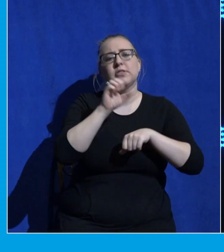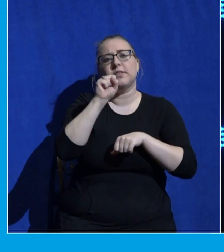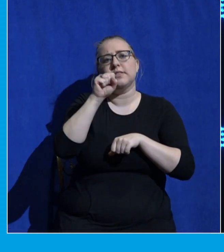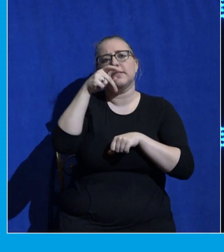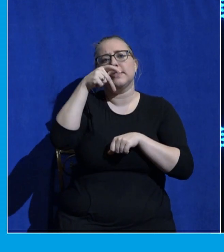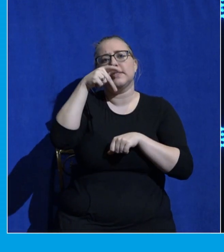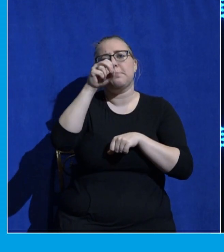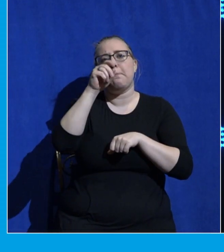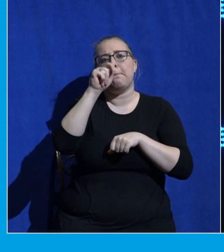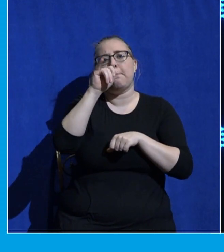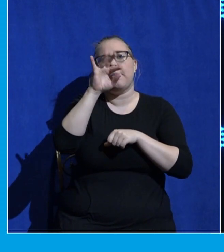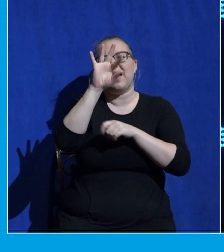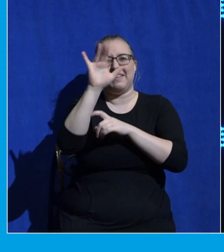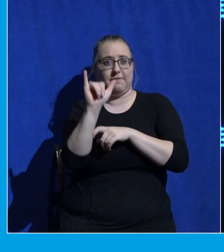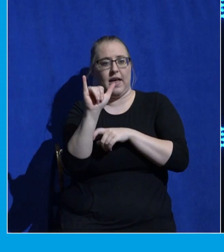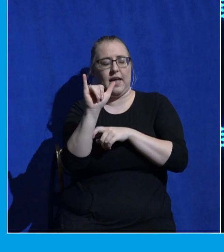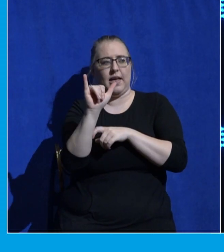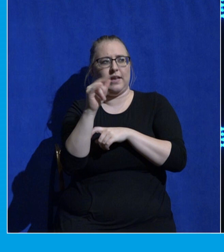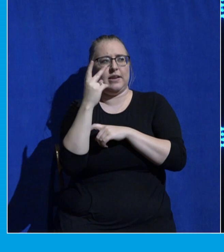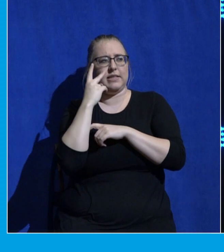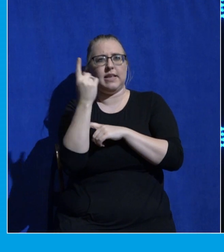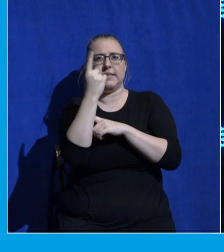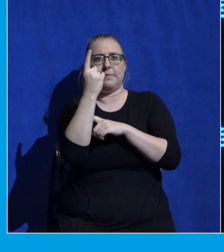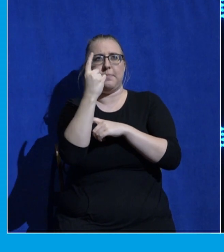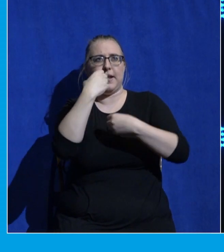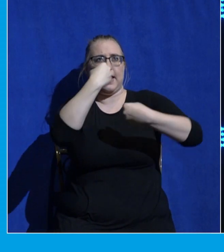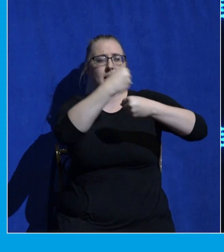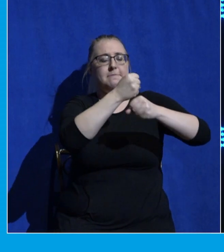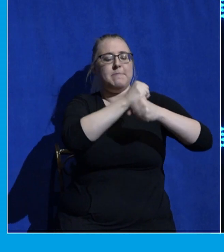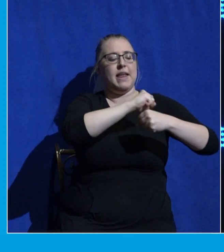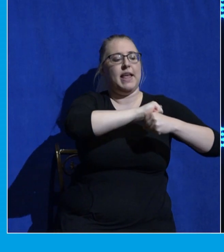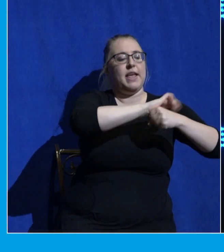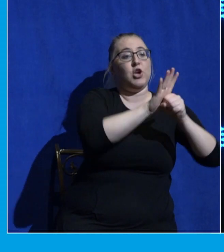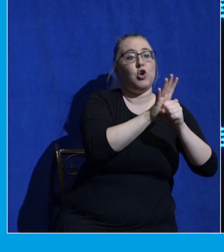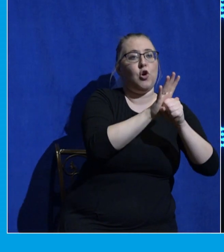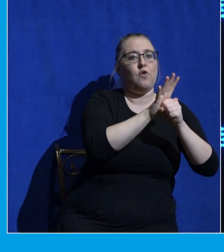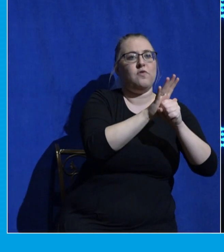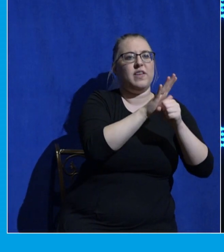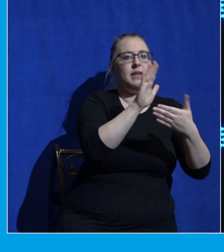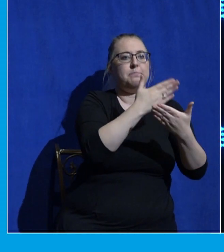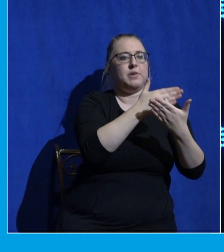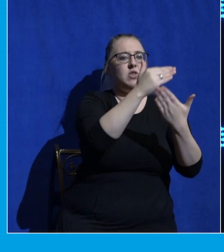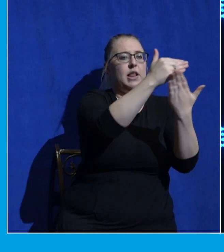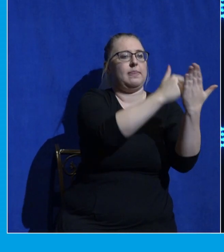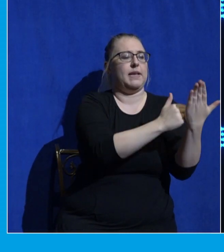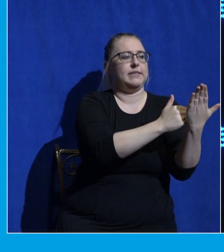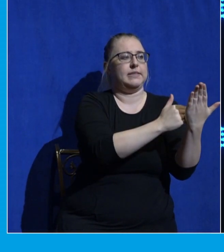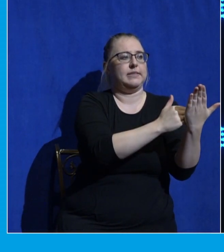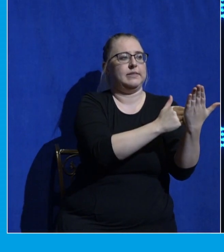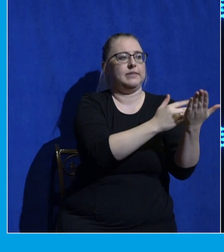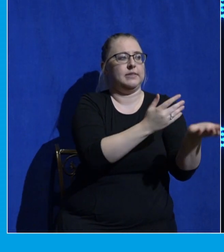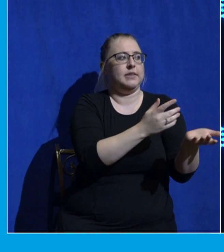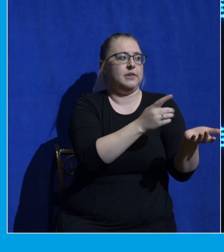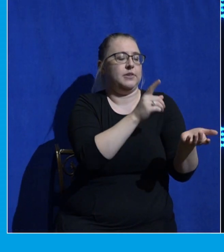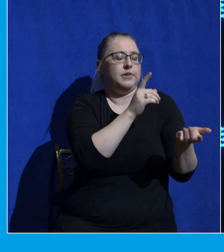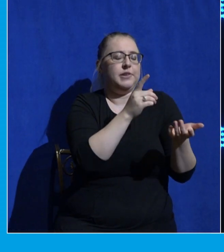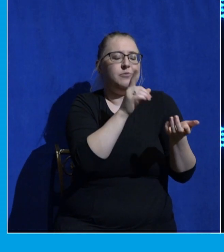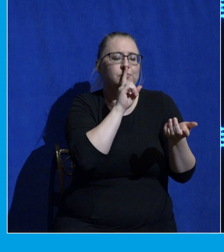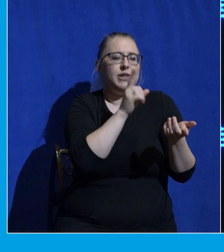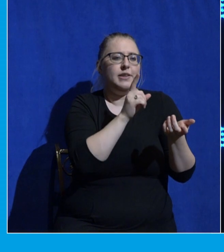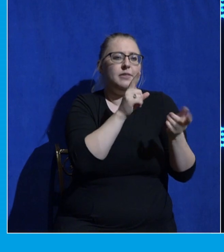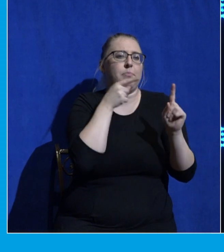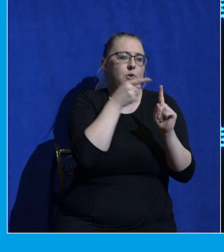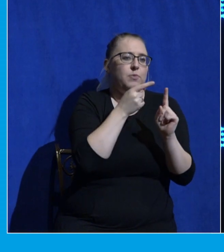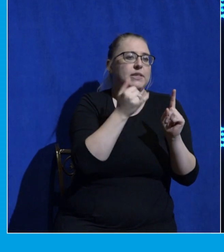saw that somebody had put together a COVID road trip playlist, pretty much saying that if COVID was a road trip,